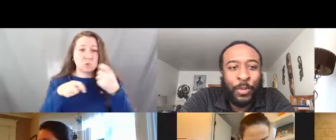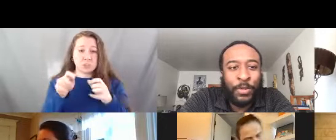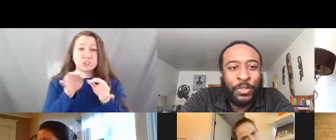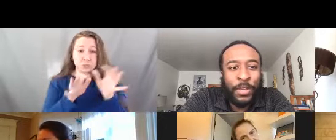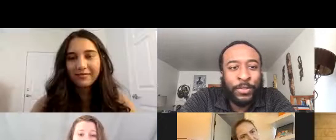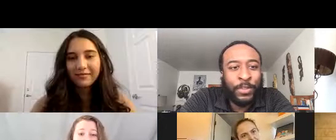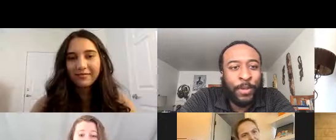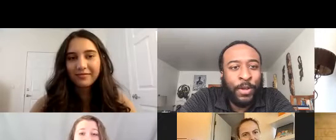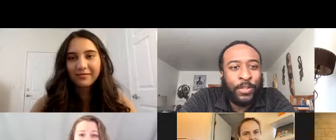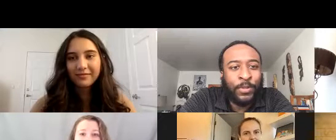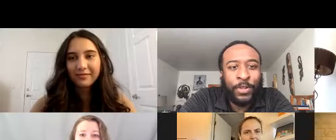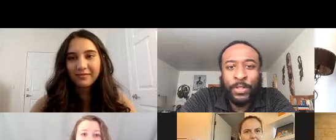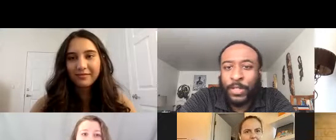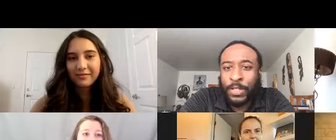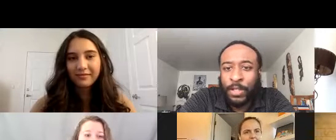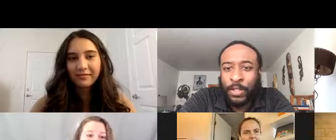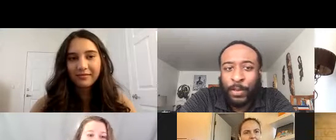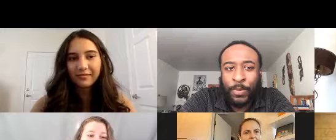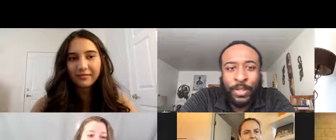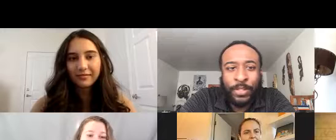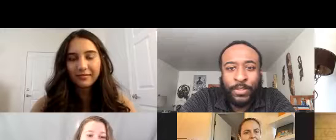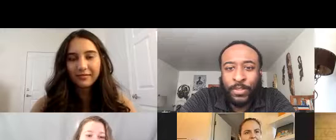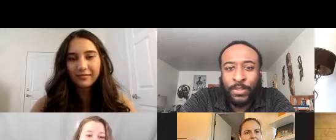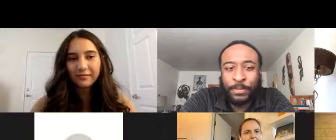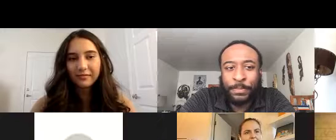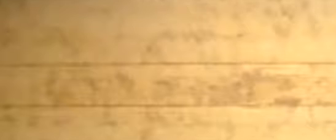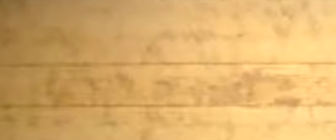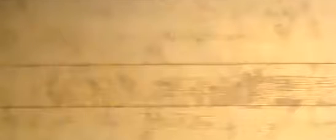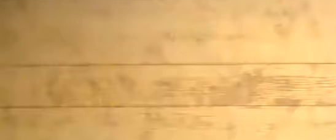switch interpreters now, so let's pause for a couple of seconds.